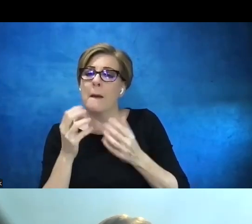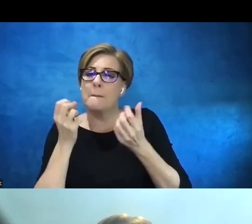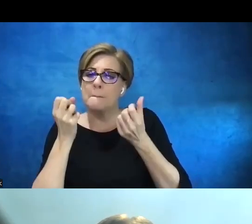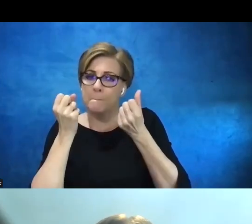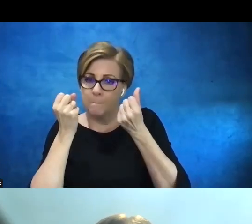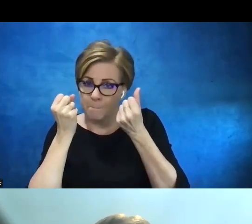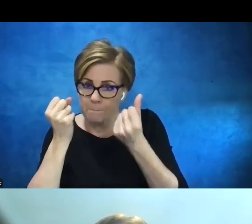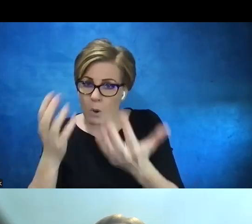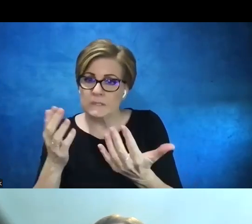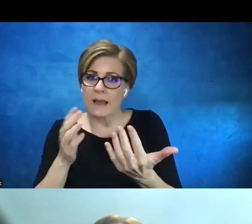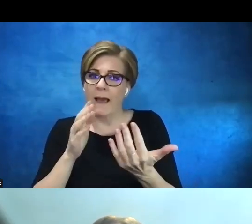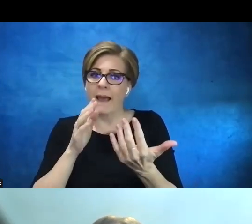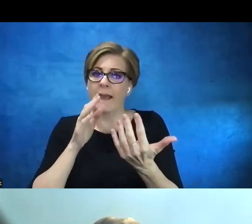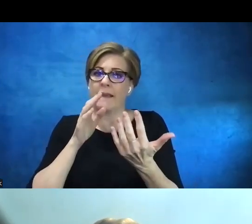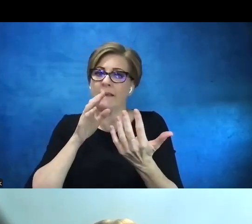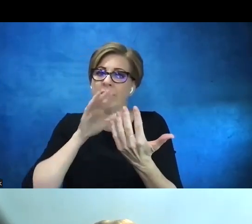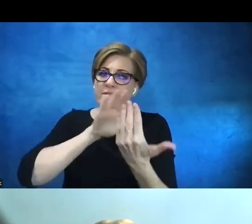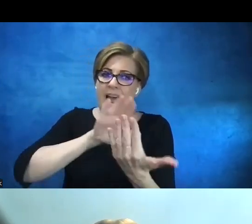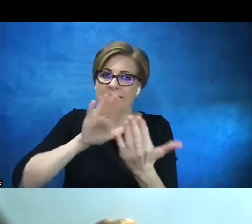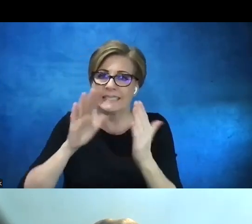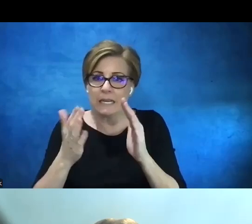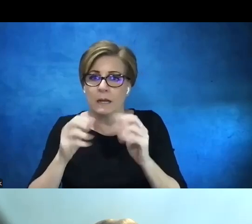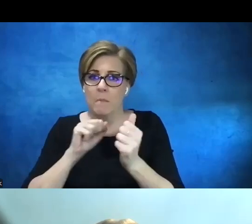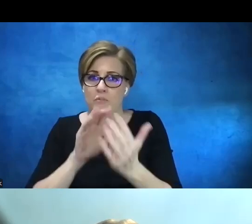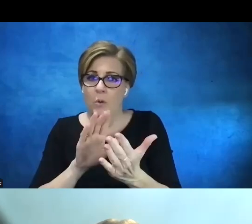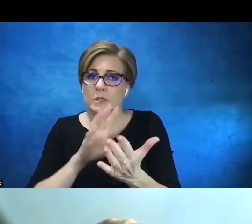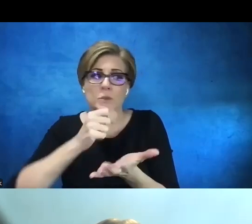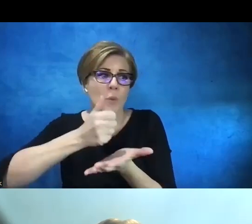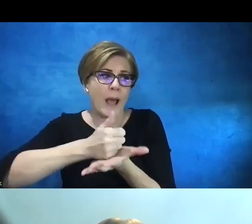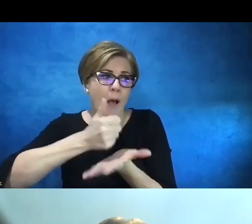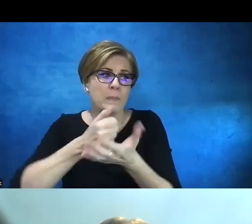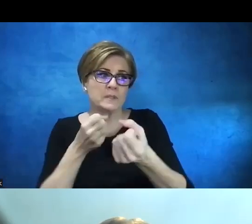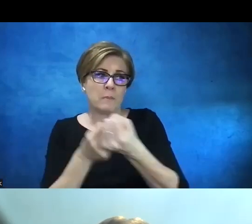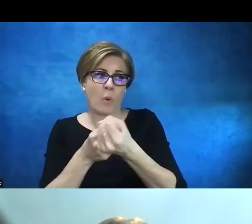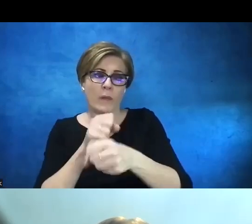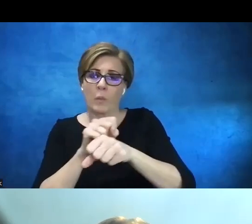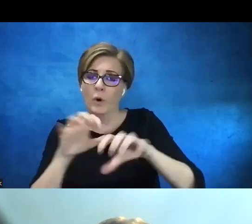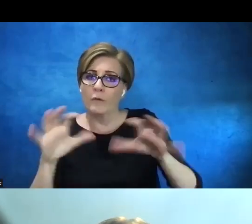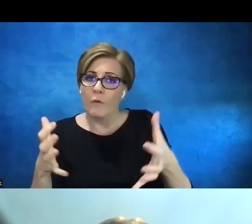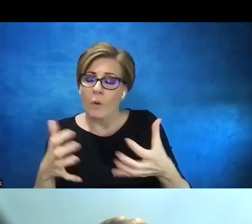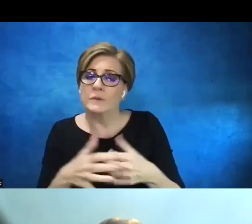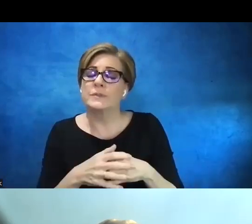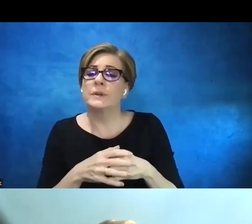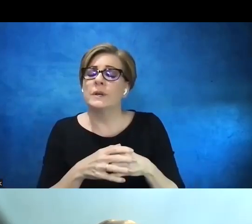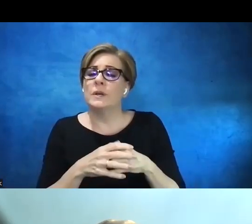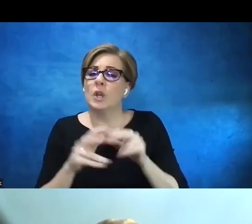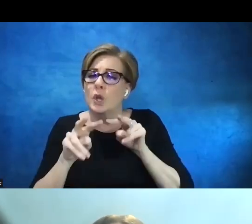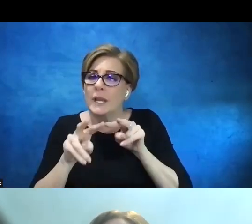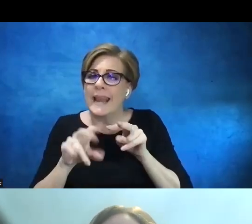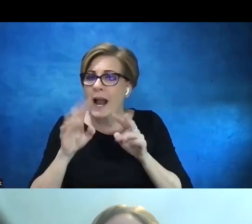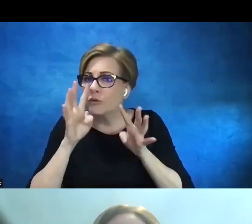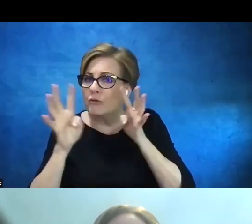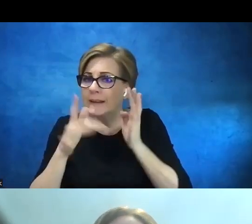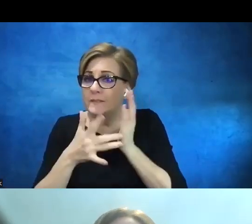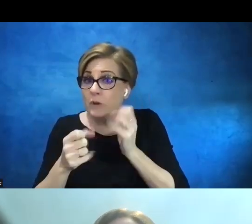we need to take to really help support the workforce, and looking at creative strategies. And you mentioned